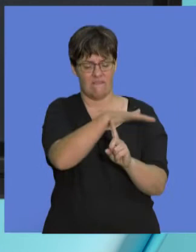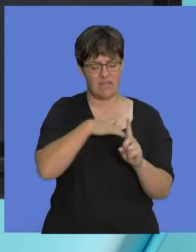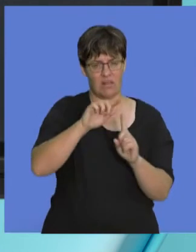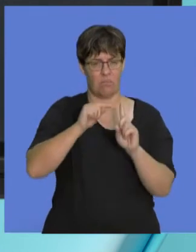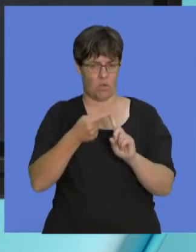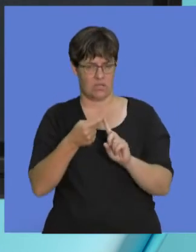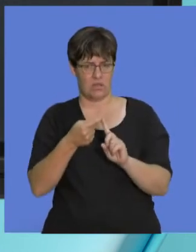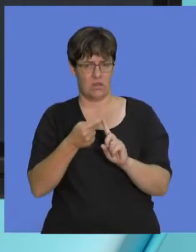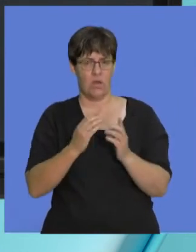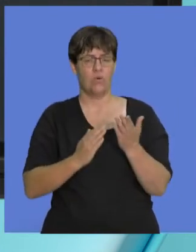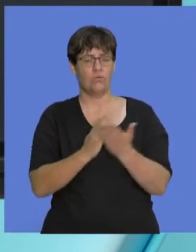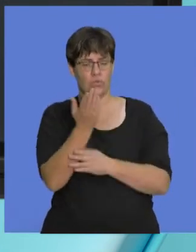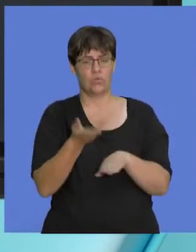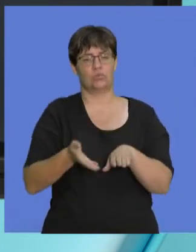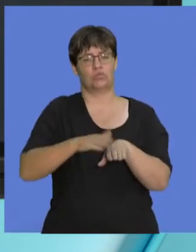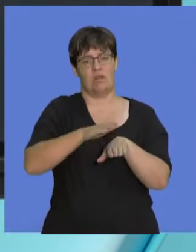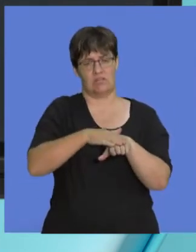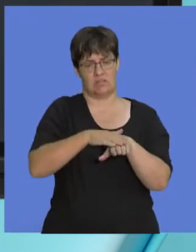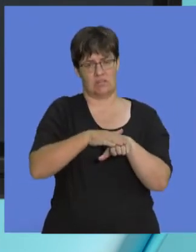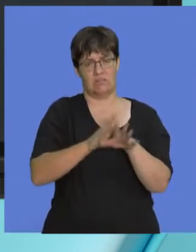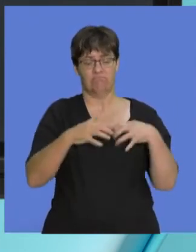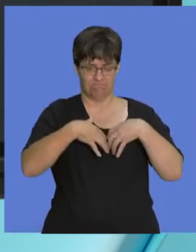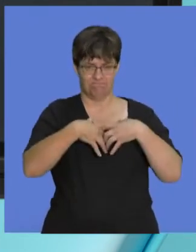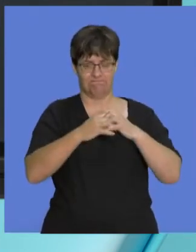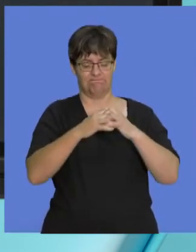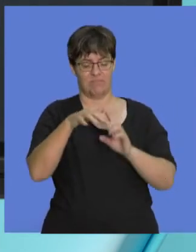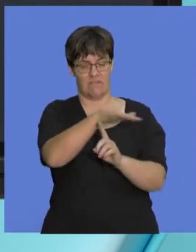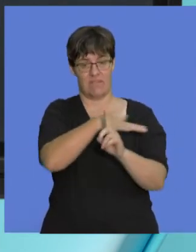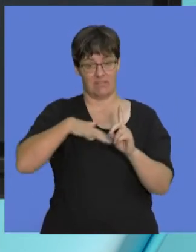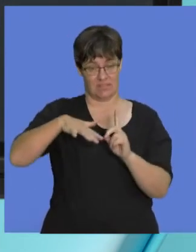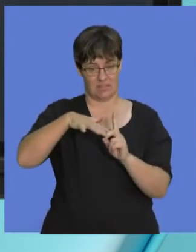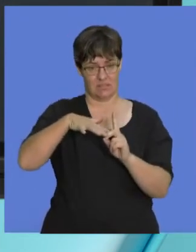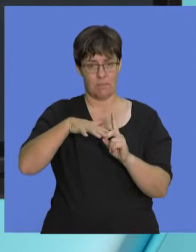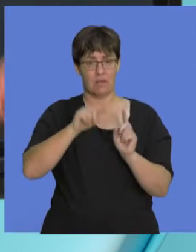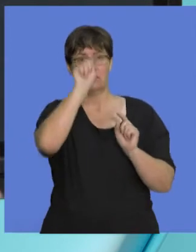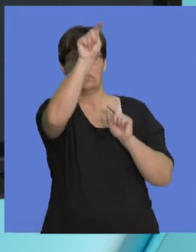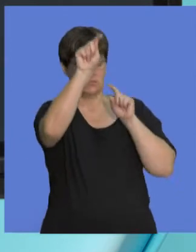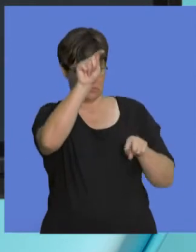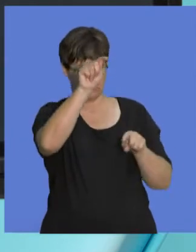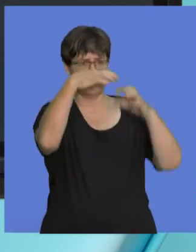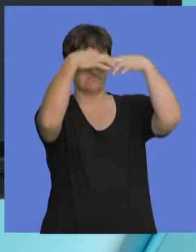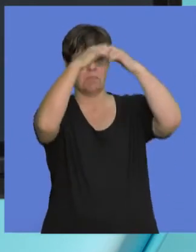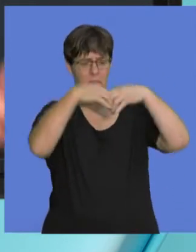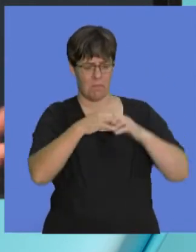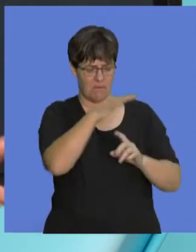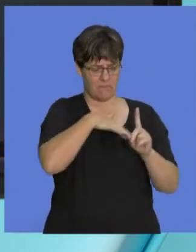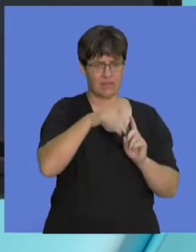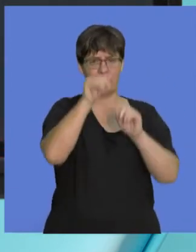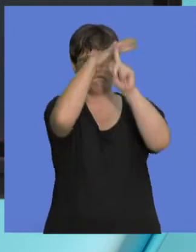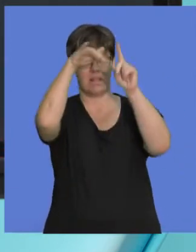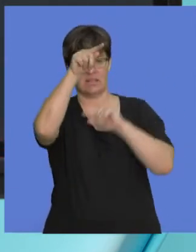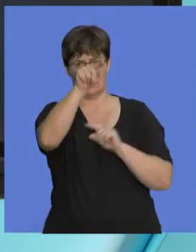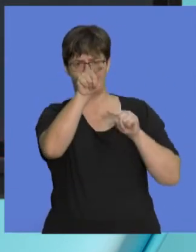at a point due to a charge that creates a field. But then if there are multiple charges, then we can talk